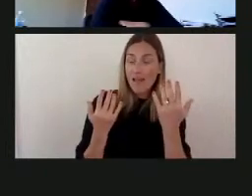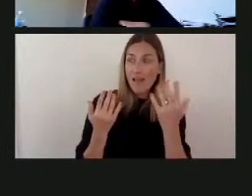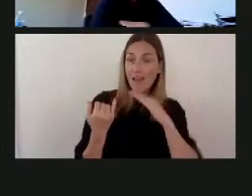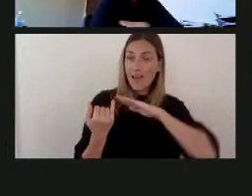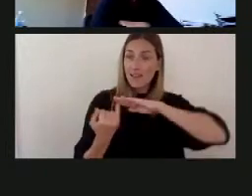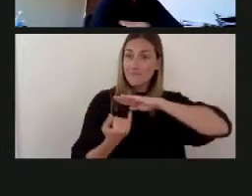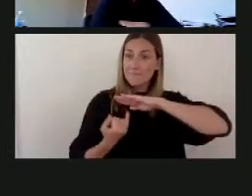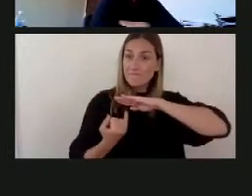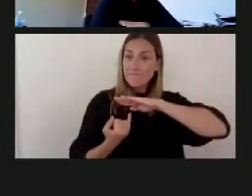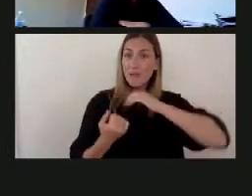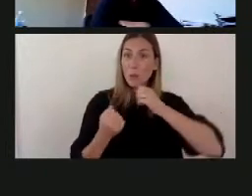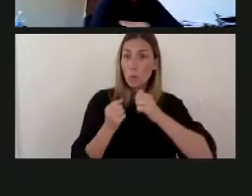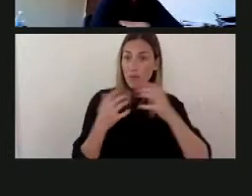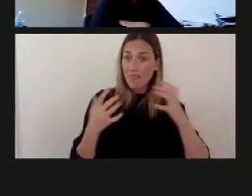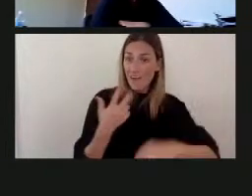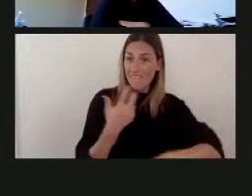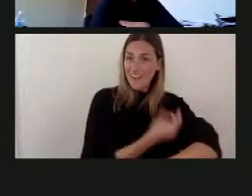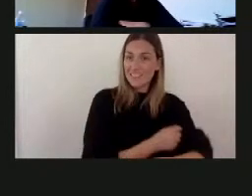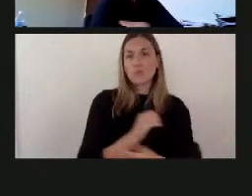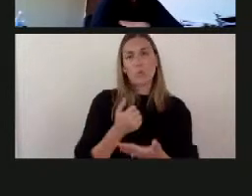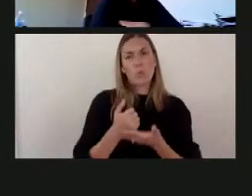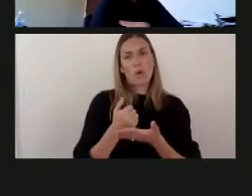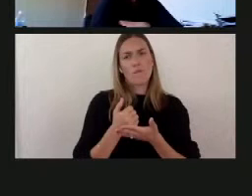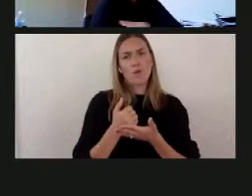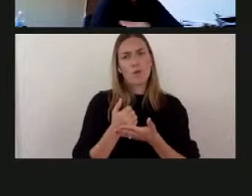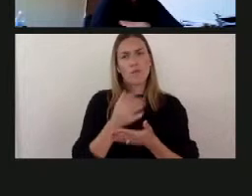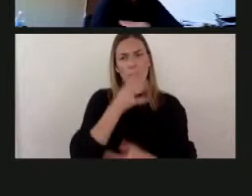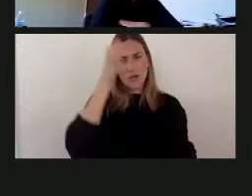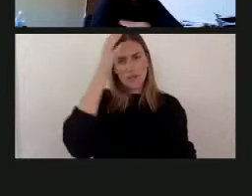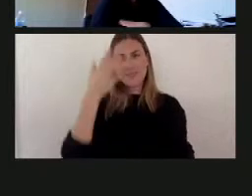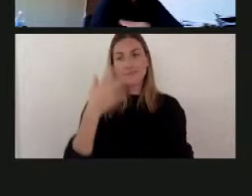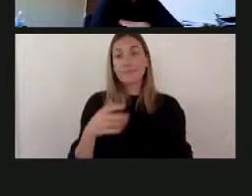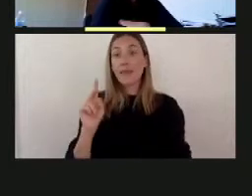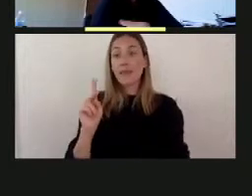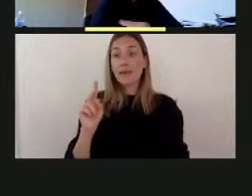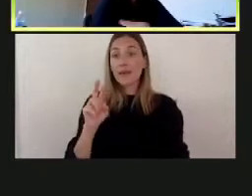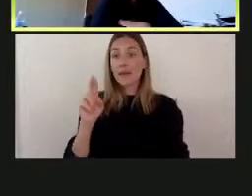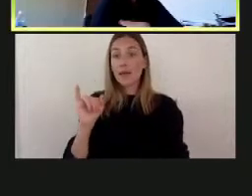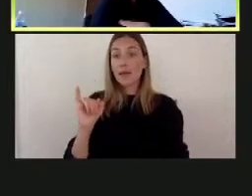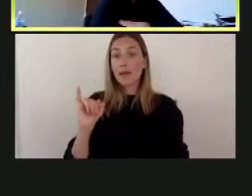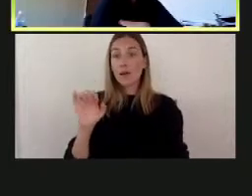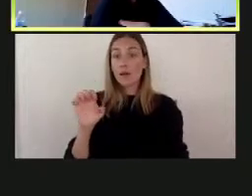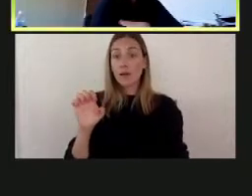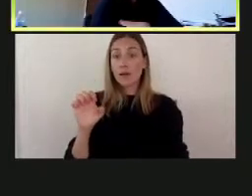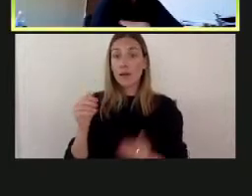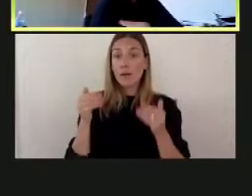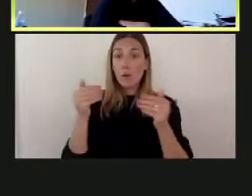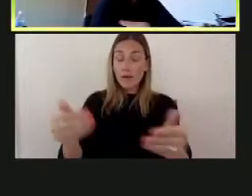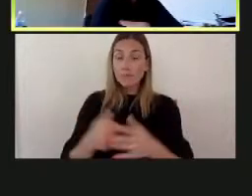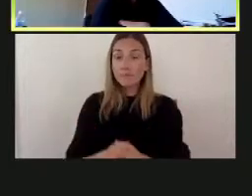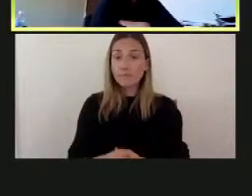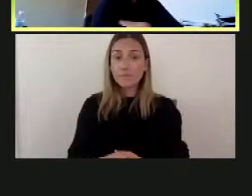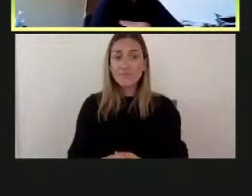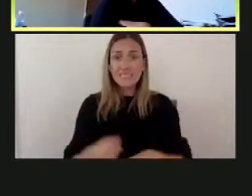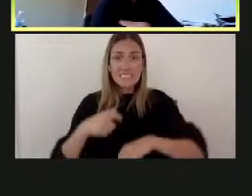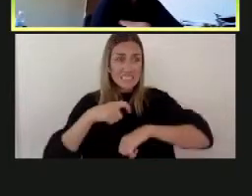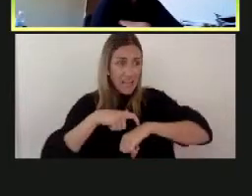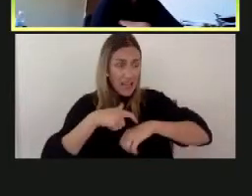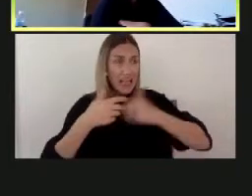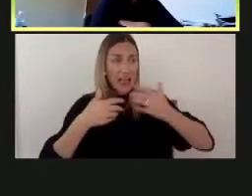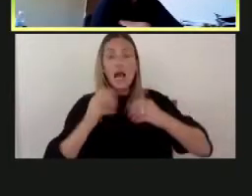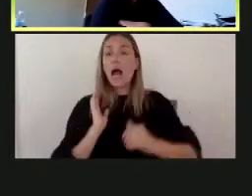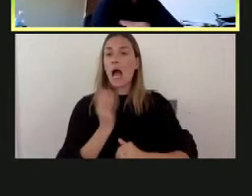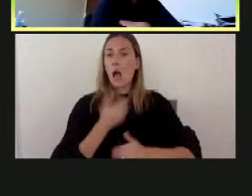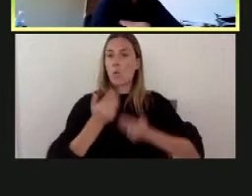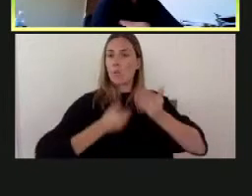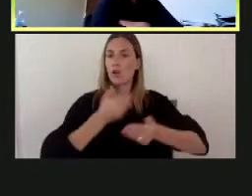when you're unvaccinated is really helpful for parents. Carrie, go ahead. Yeah, I mean, for the sake of time, like our process exactly mirrors